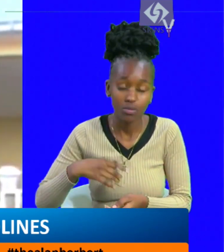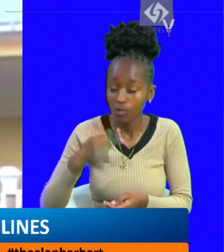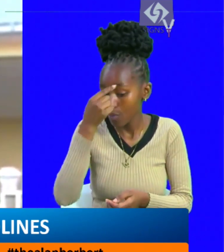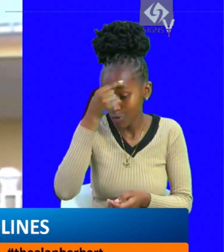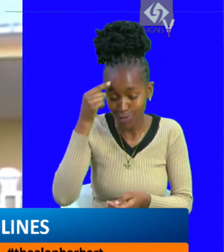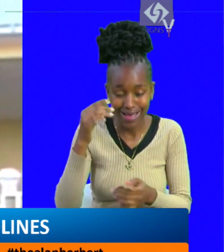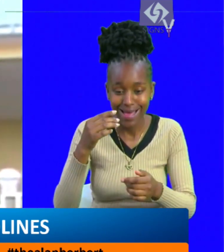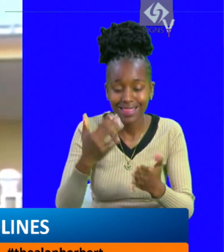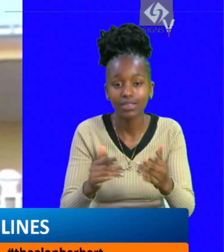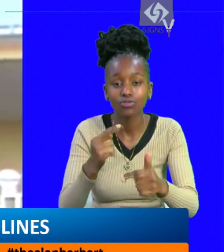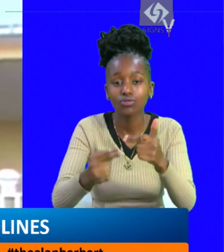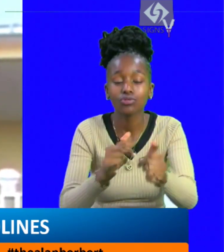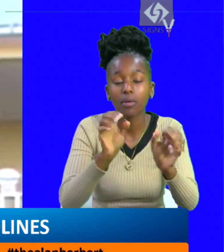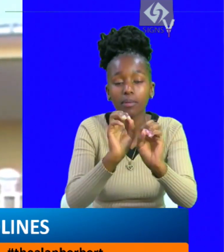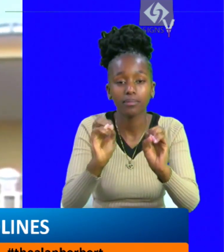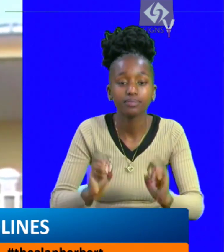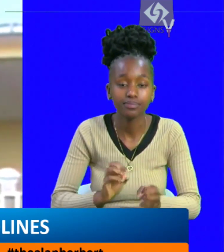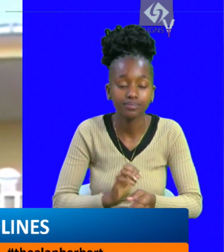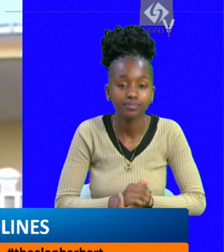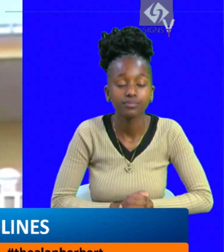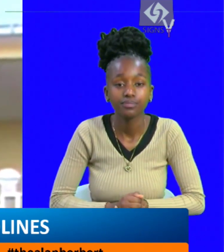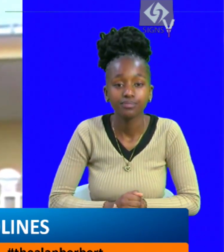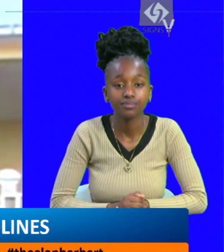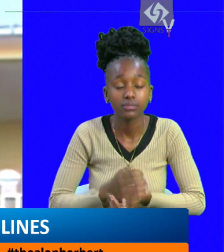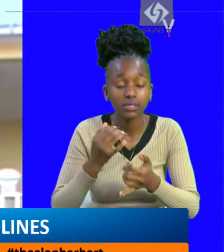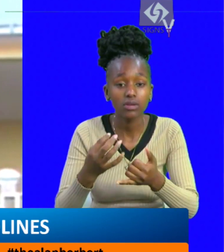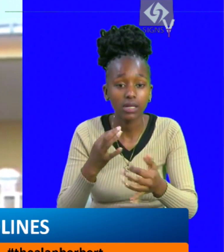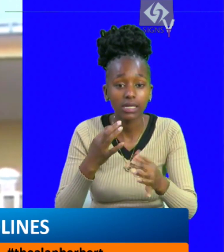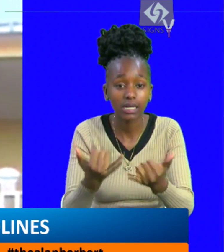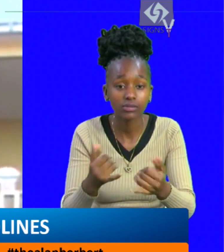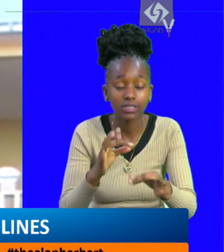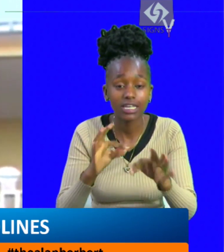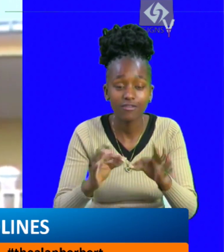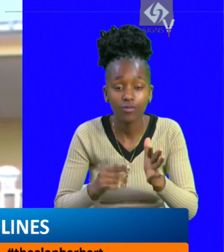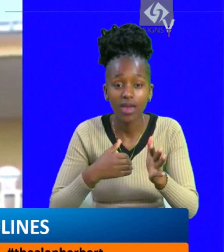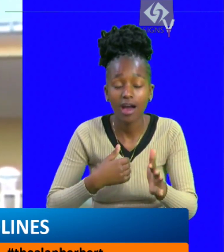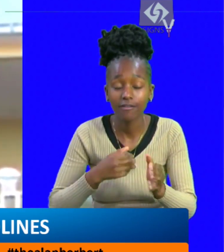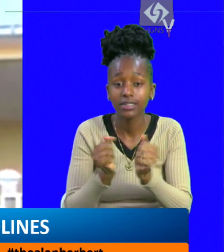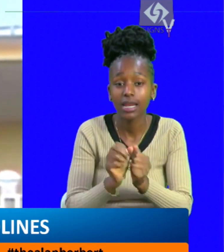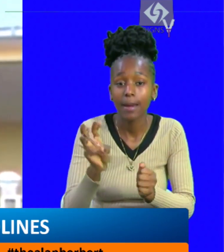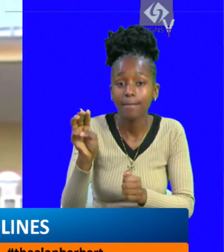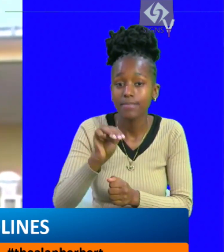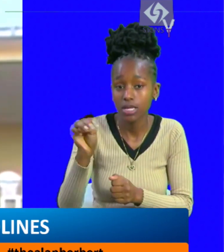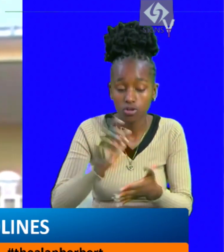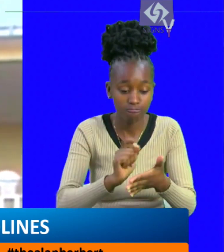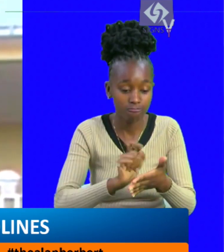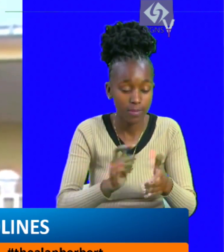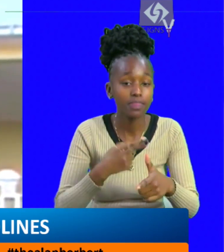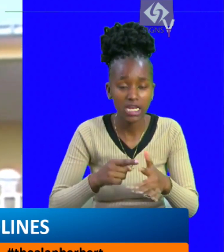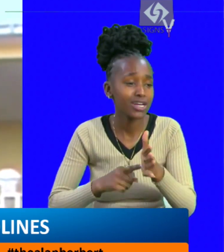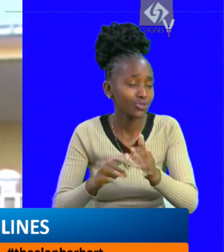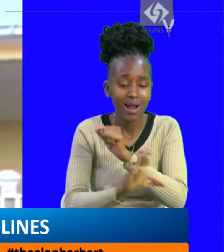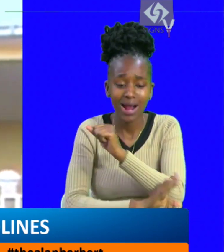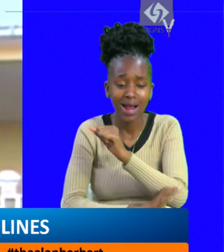their lack of confidence in your regime, it is none of your business. The government must listen to the people. Things are not going